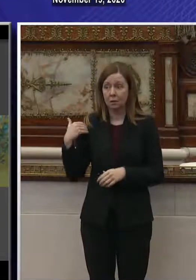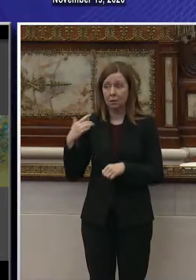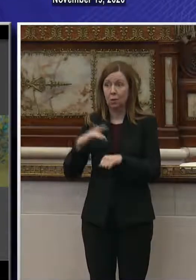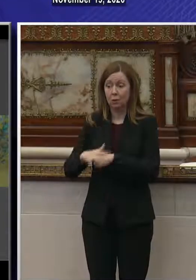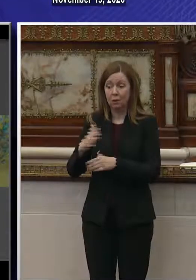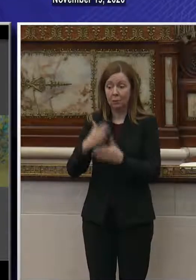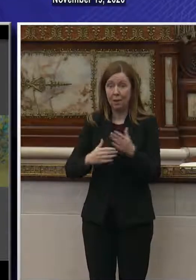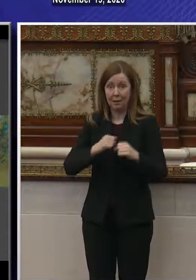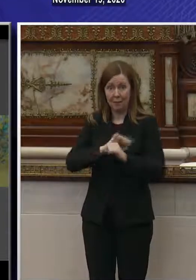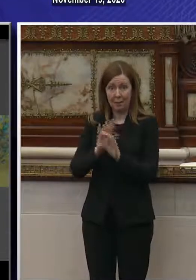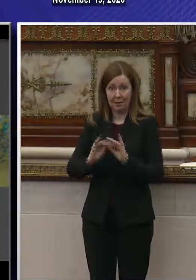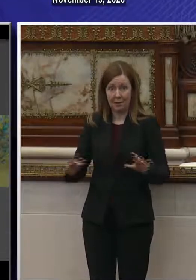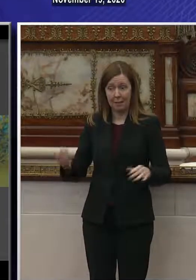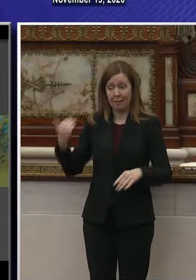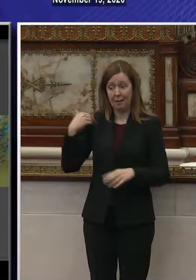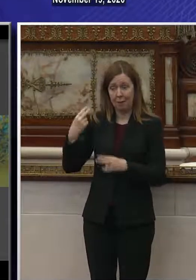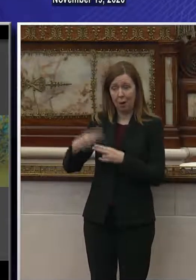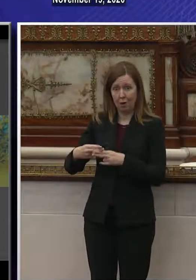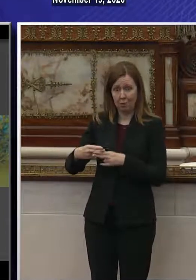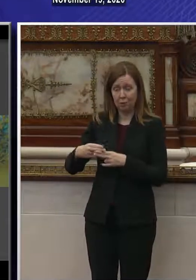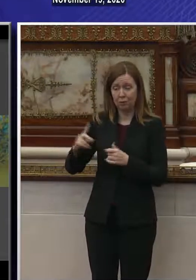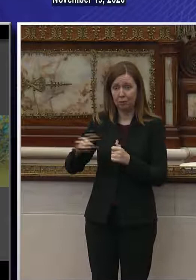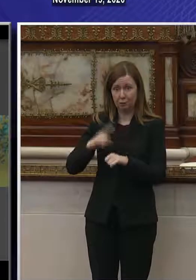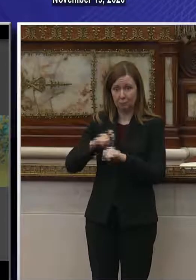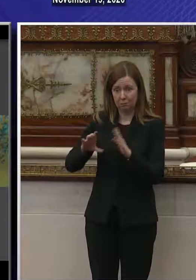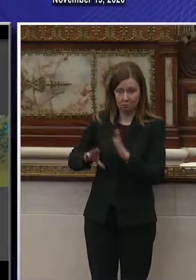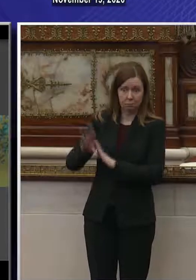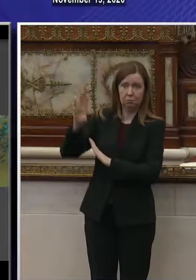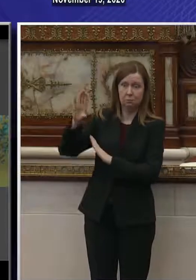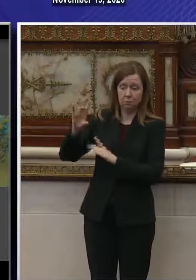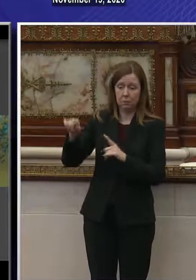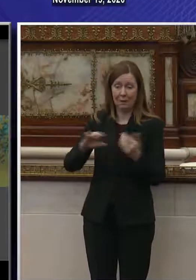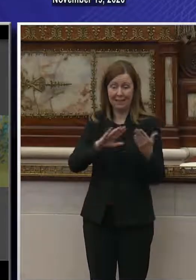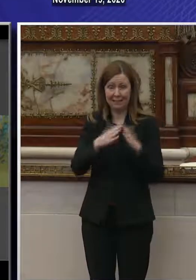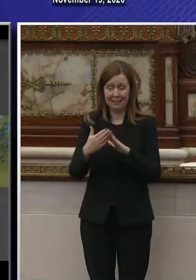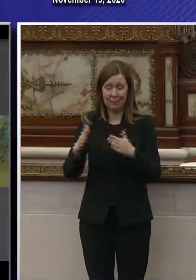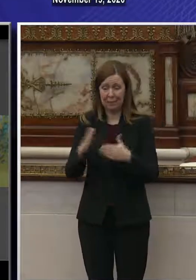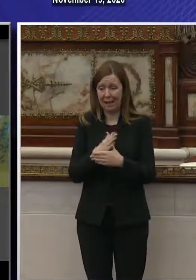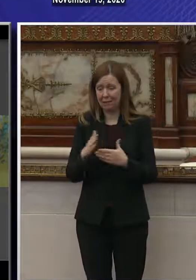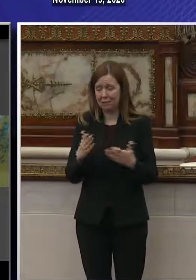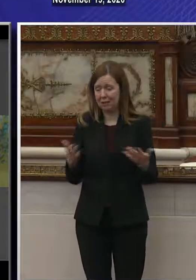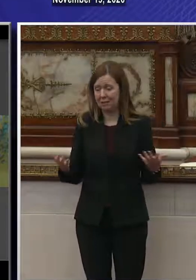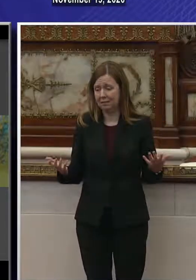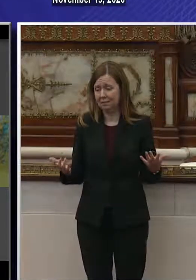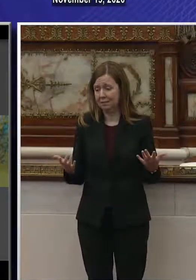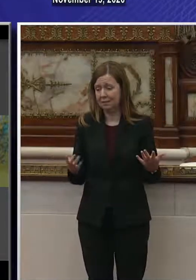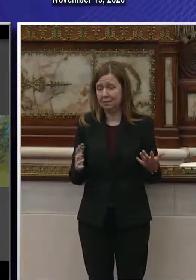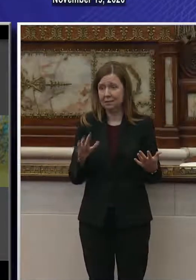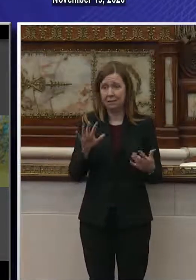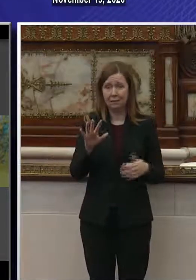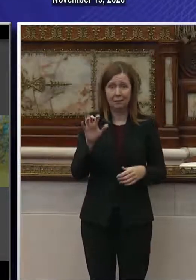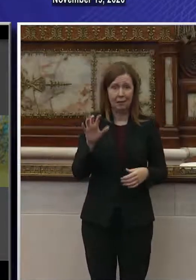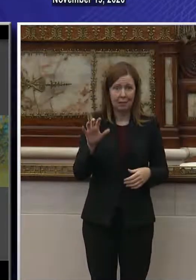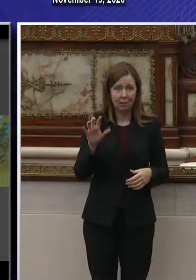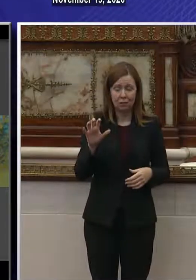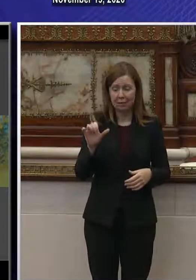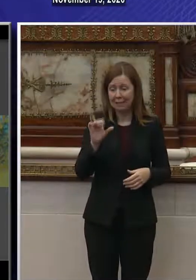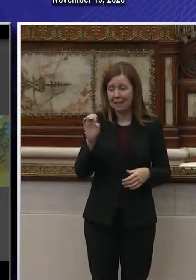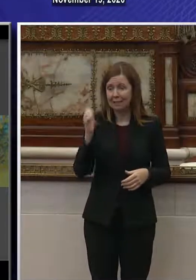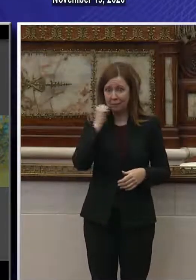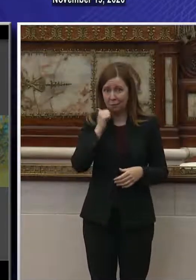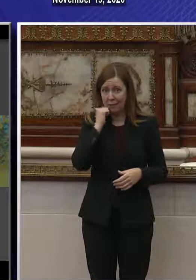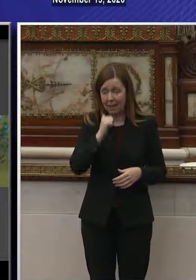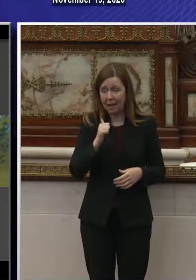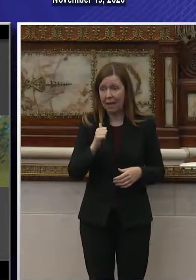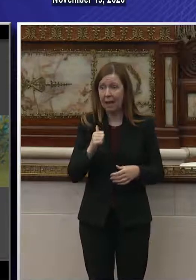pandemic, in the first wave, when we were, when the city was averaging, 500 cases a